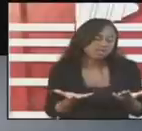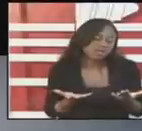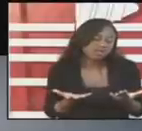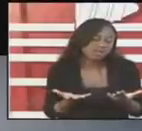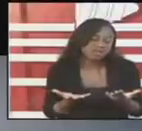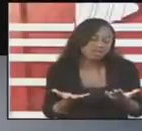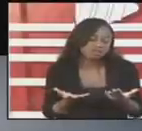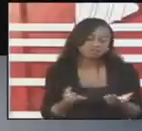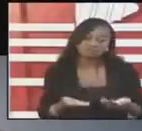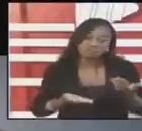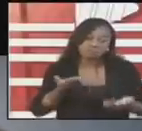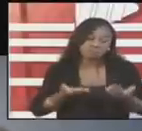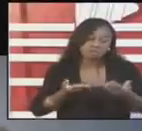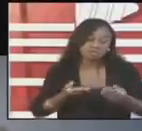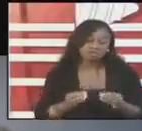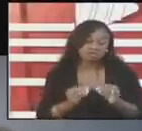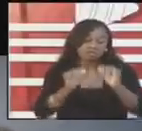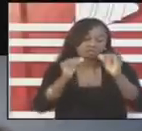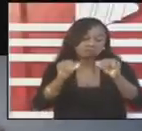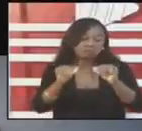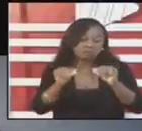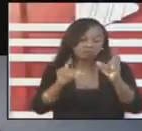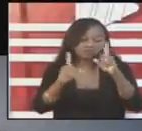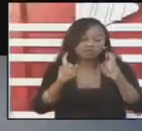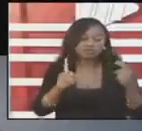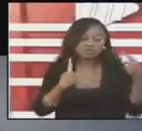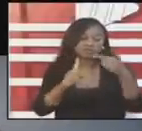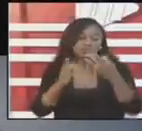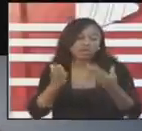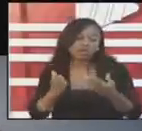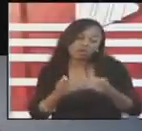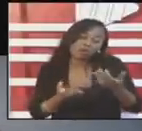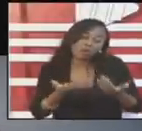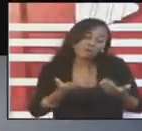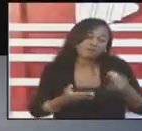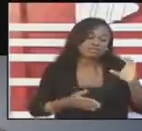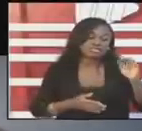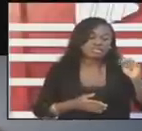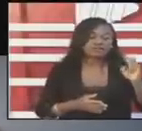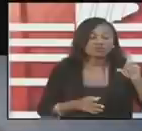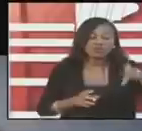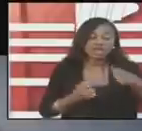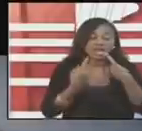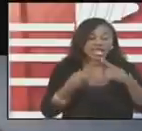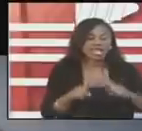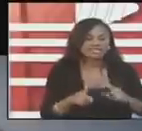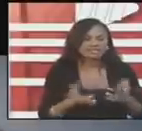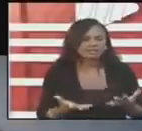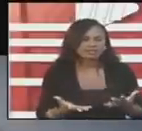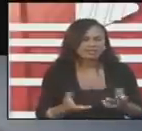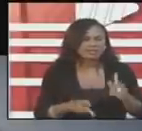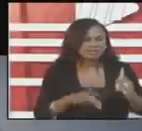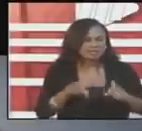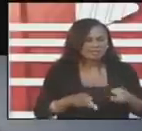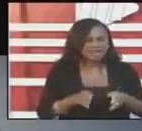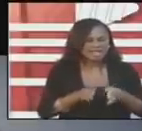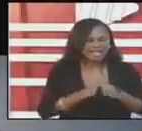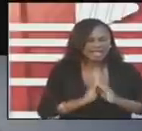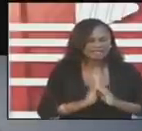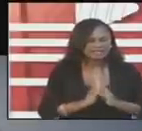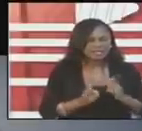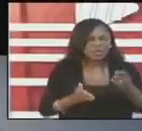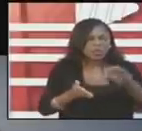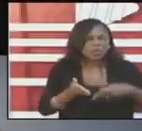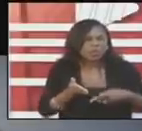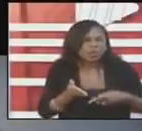or answered by the CMO. We've received concerns from members of the public. They're asking what are the arrangements in place